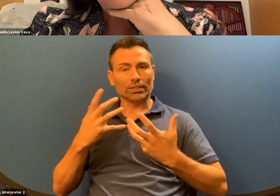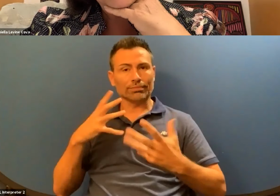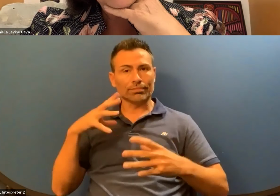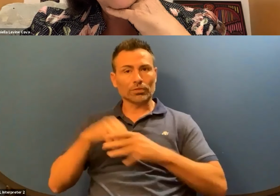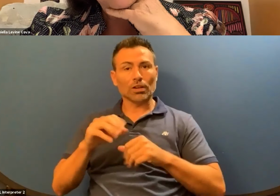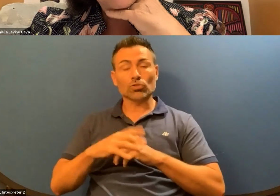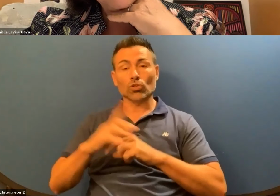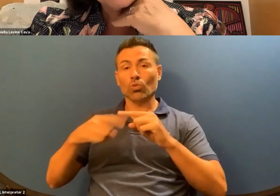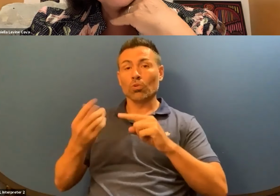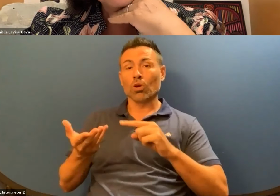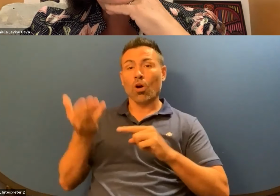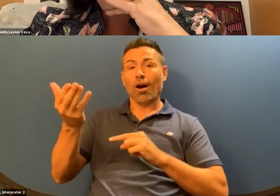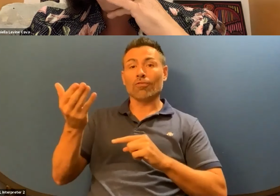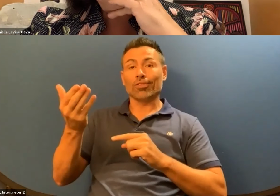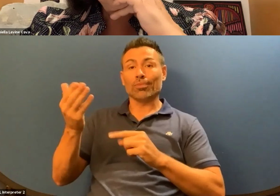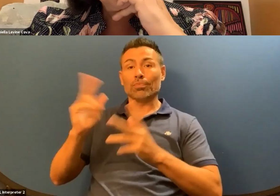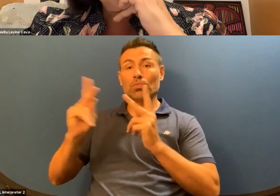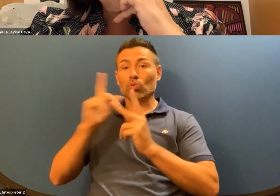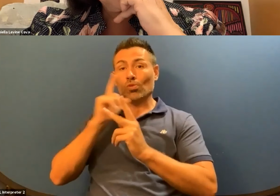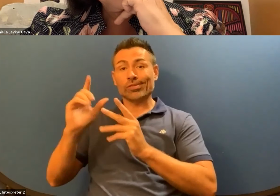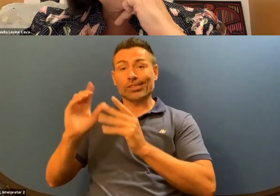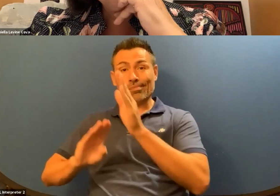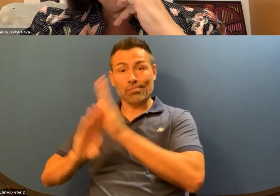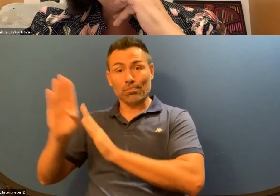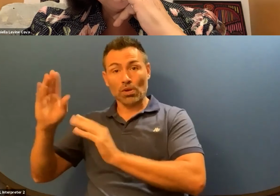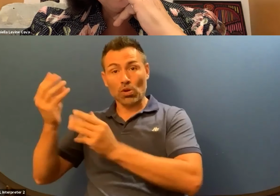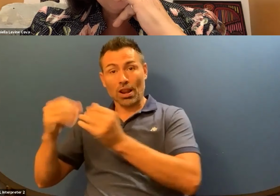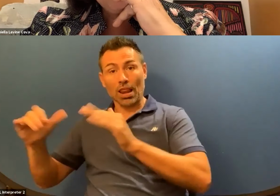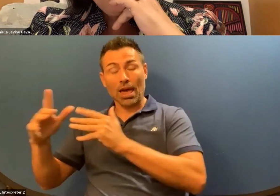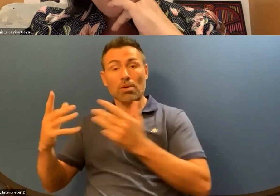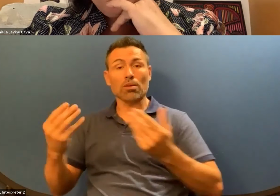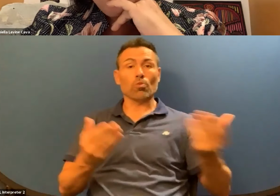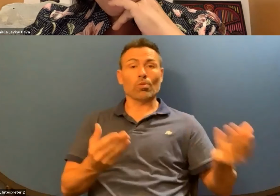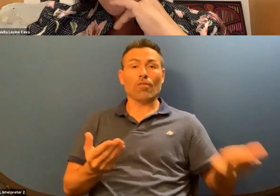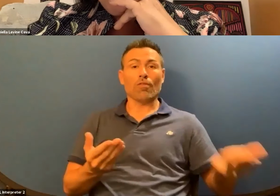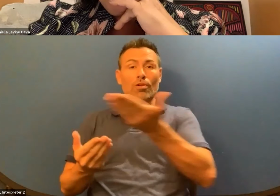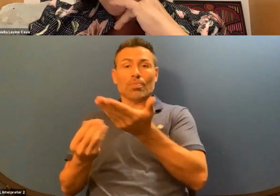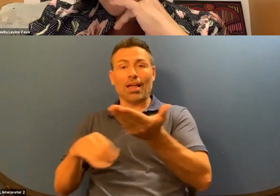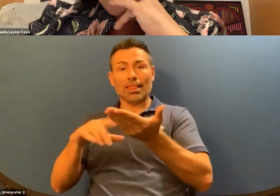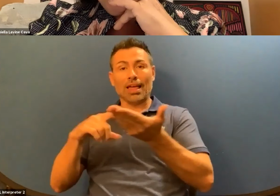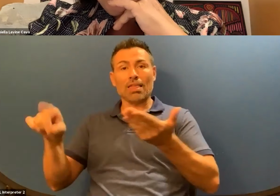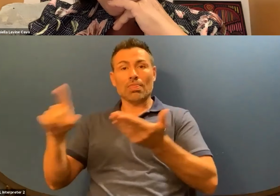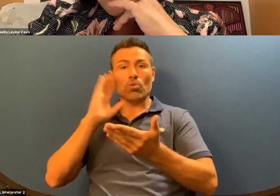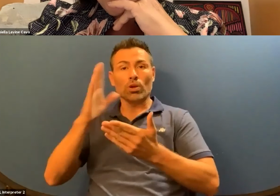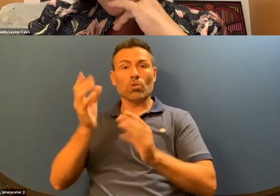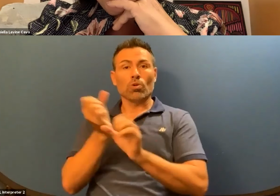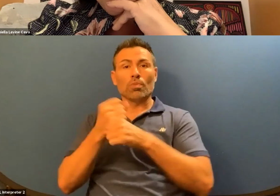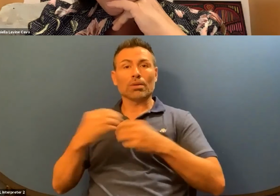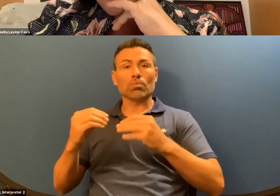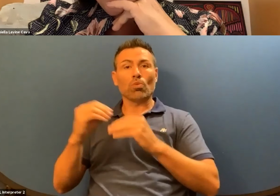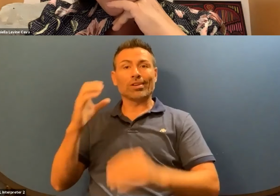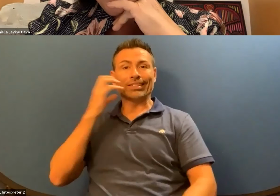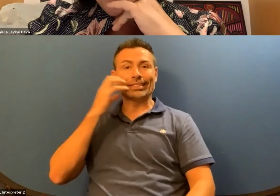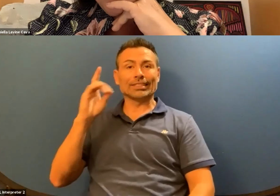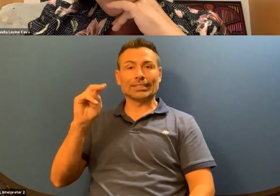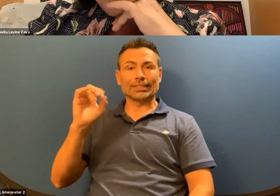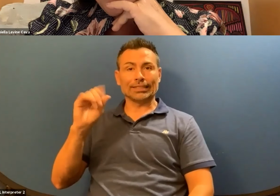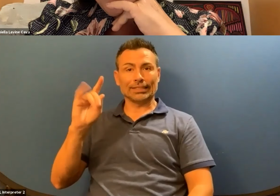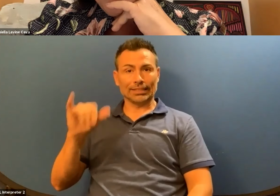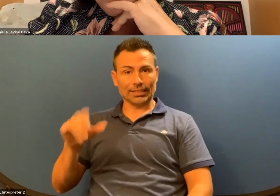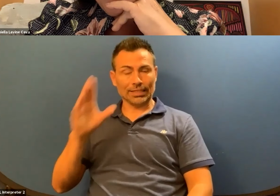on, we have the ability to give them more density. That more density would allow us to then extract from them units that we need for workforce